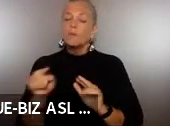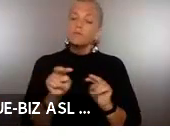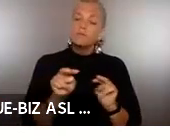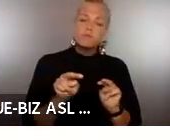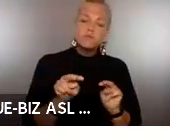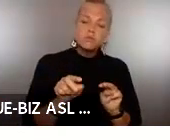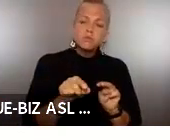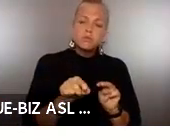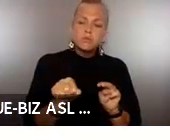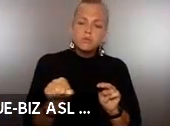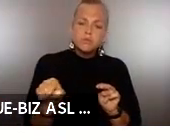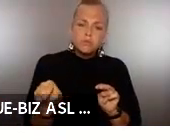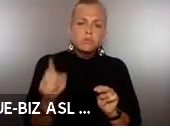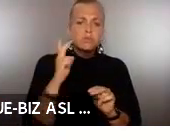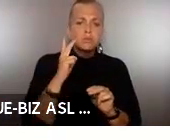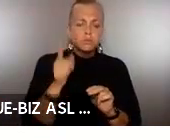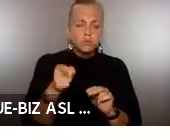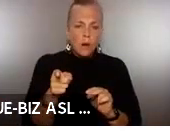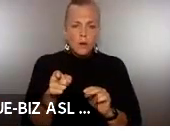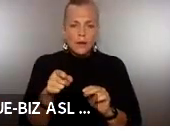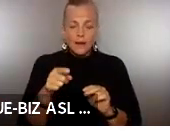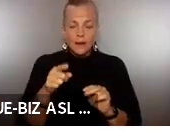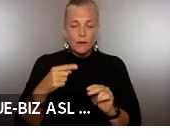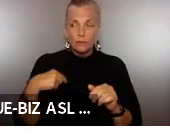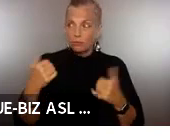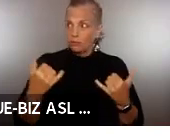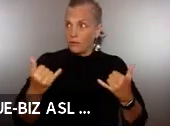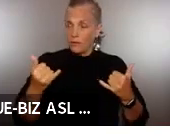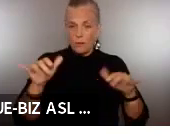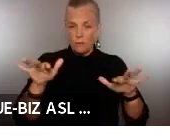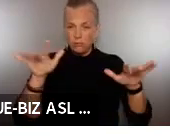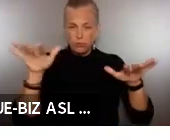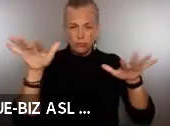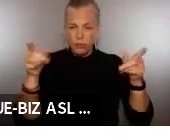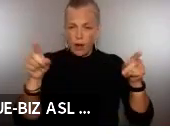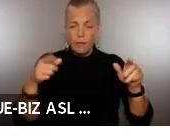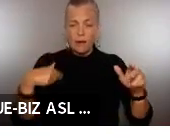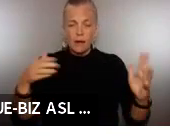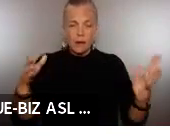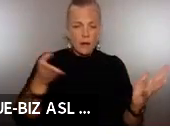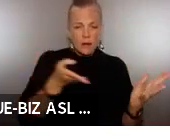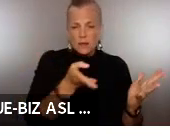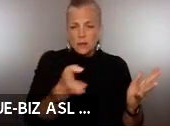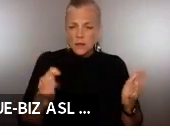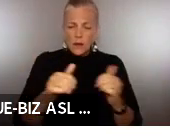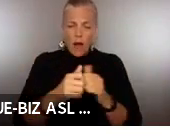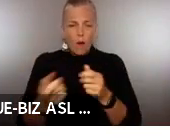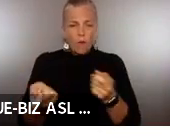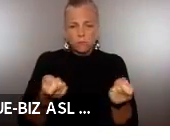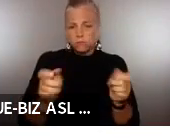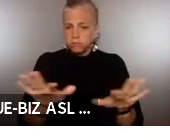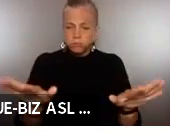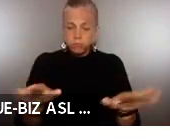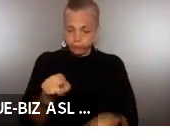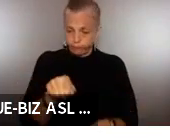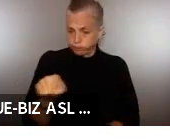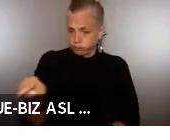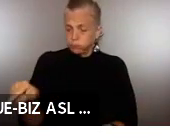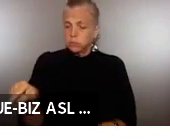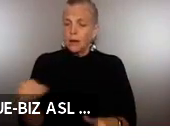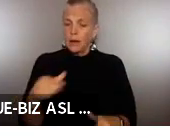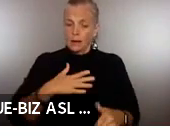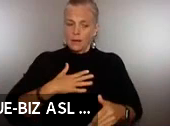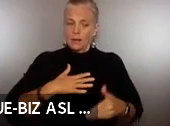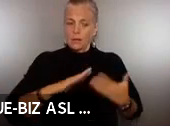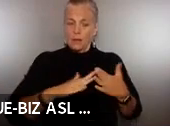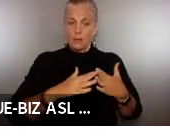they've been moving through these times right now. And, you know, just within my community and you know, anybody